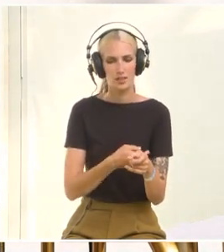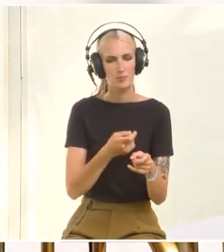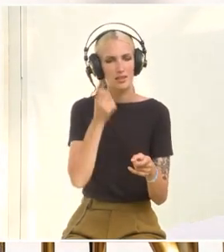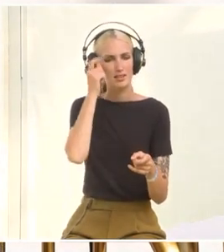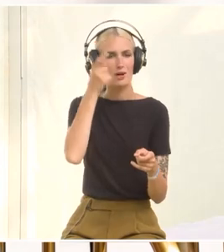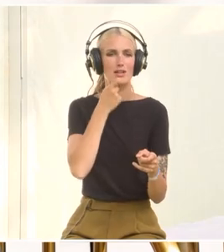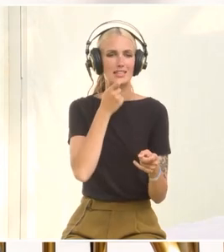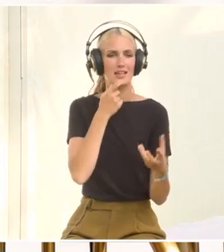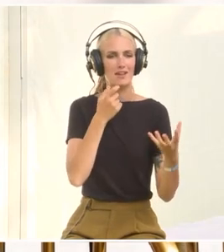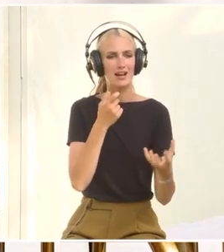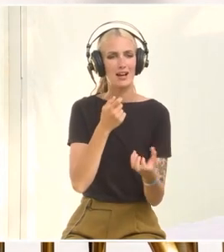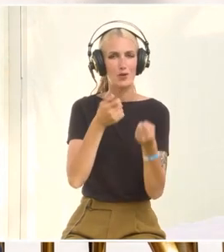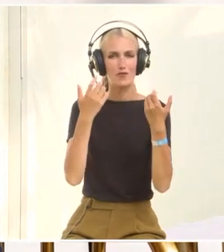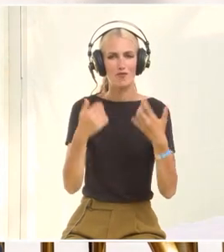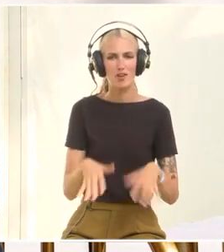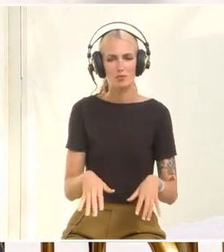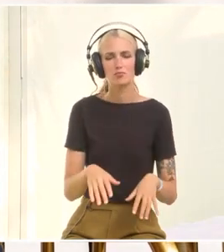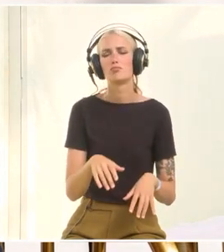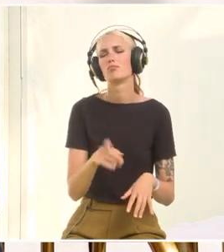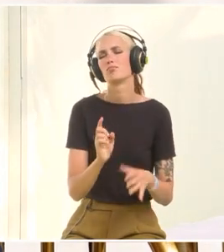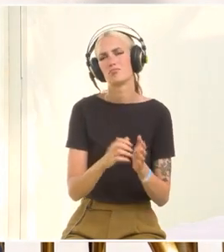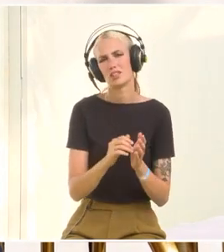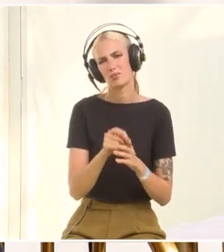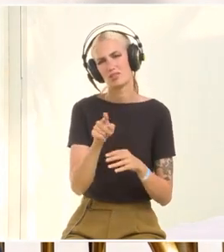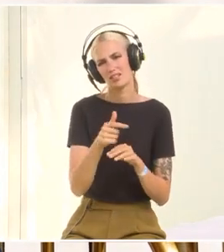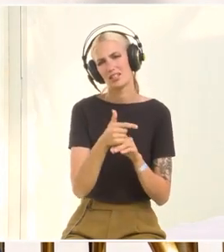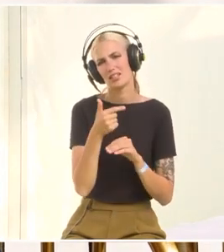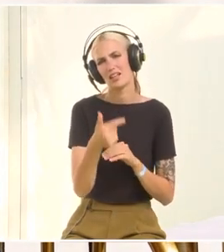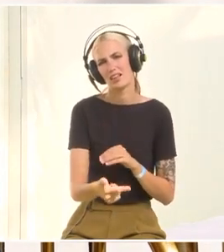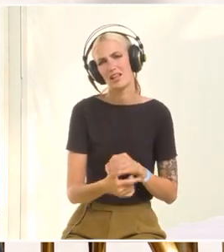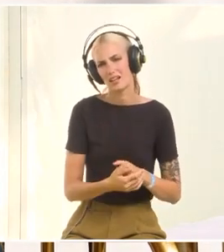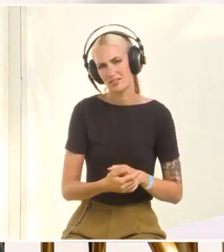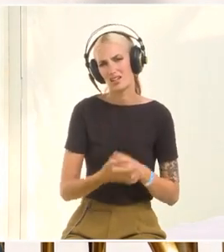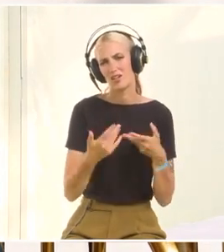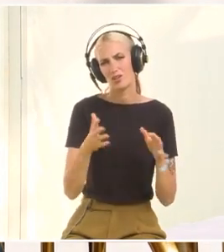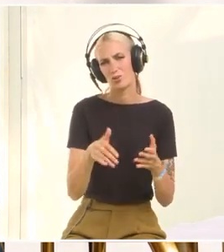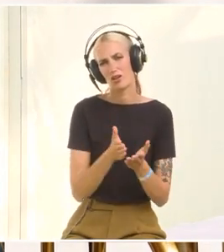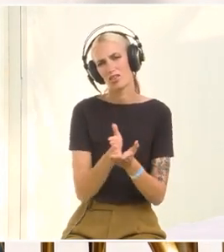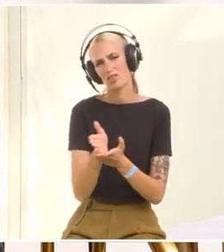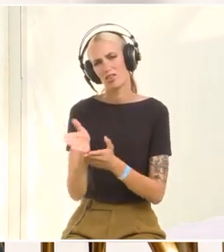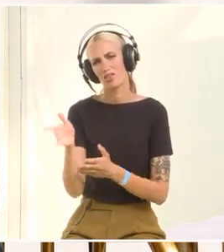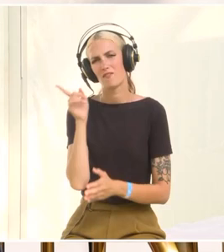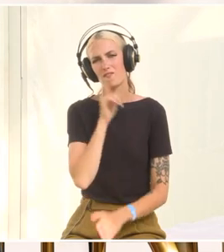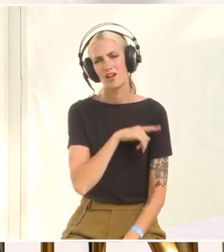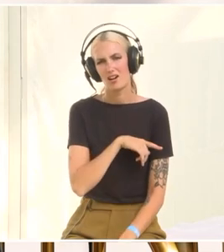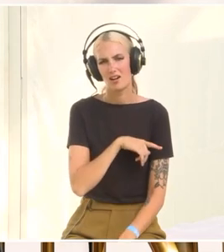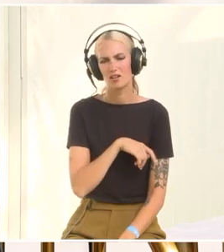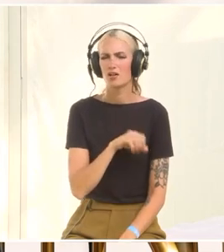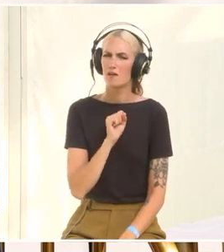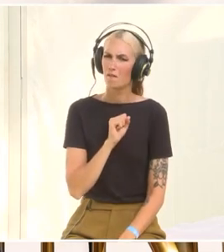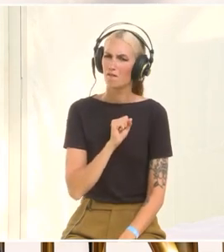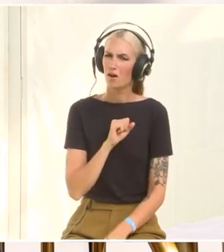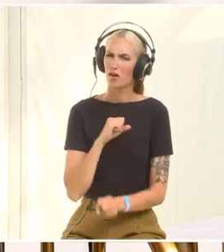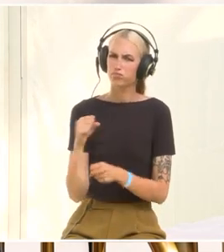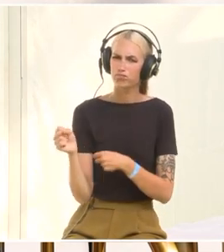think then you are already too late. Then something is going in a wrong direction. So in that sense, you need to be adaptive, you